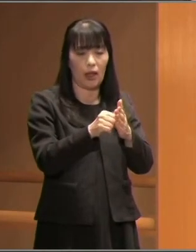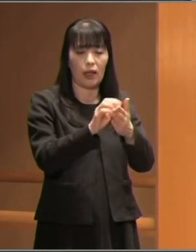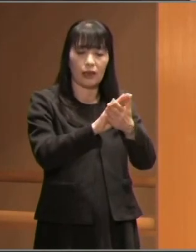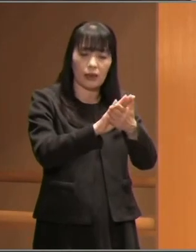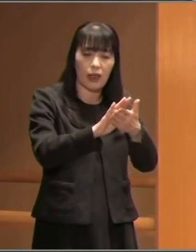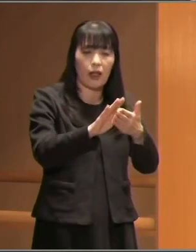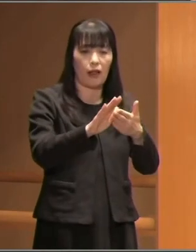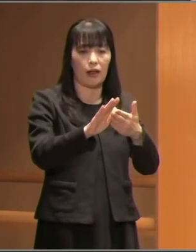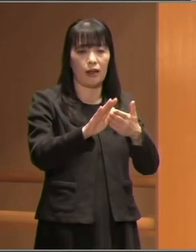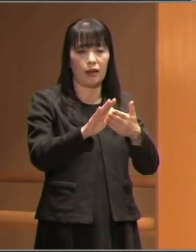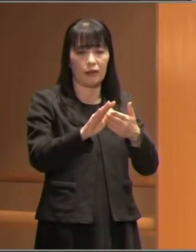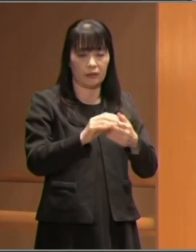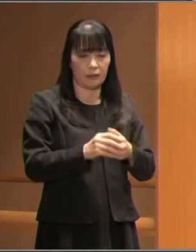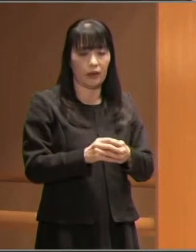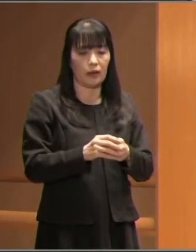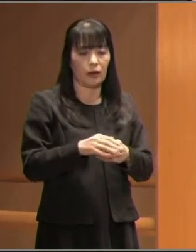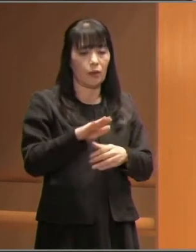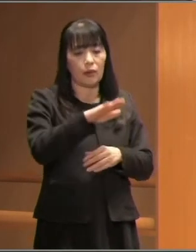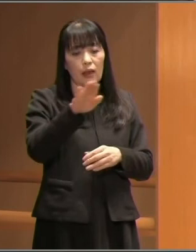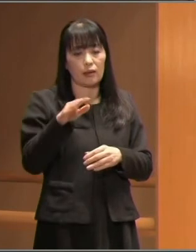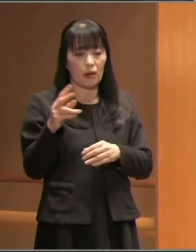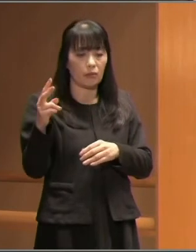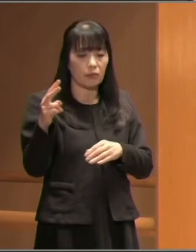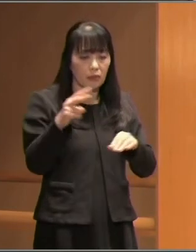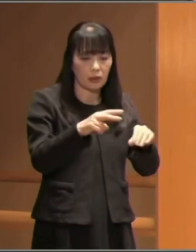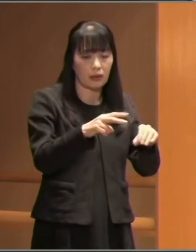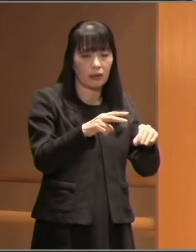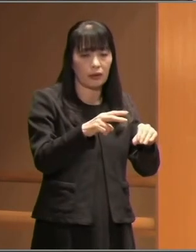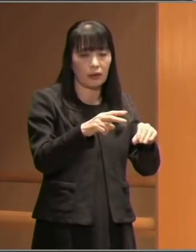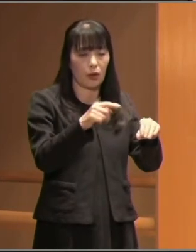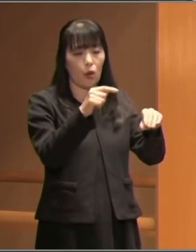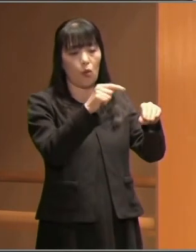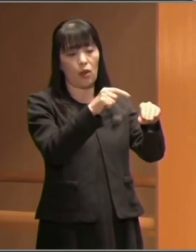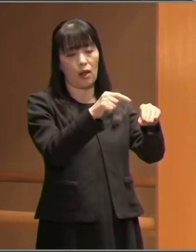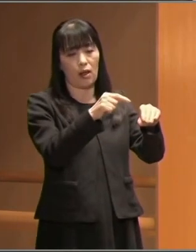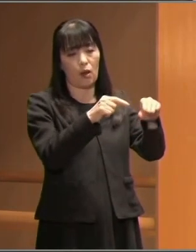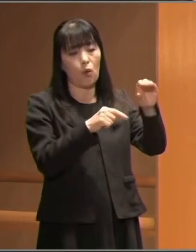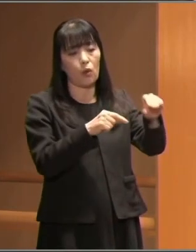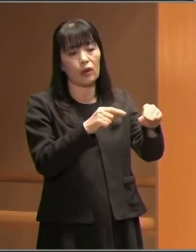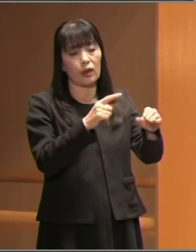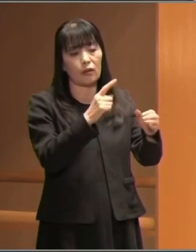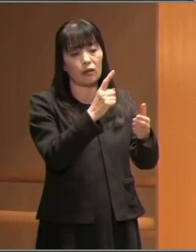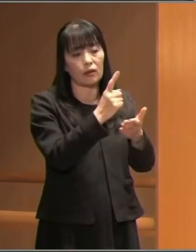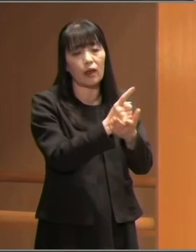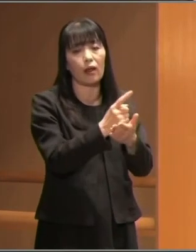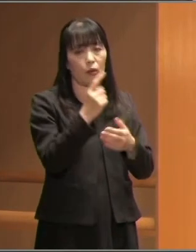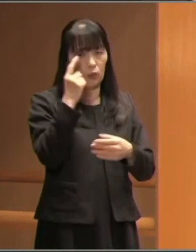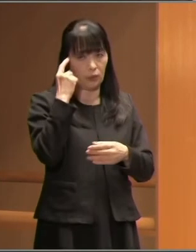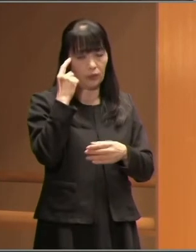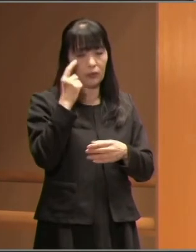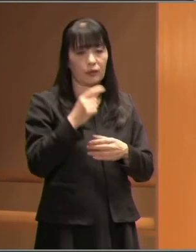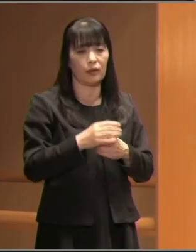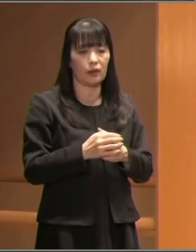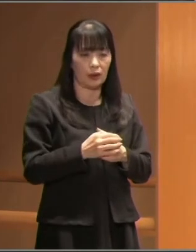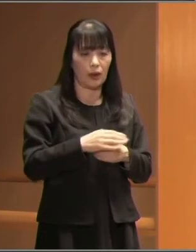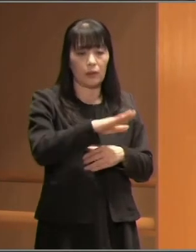beautiful, and it was displayed there. So people thought, the visitors thought that this was just